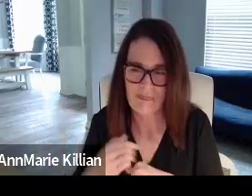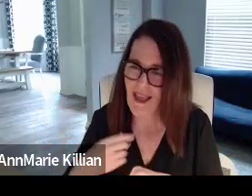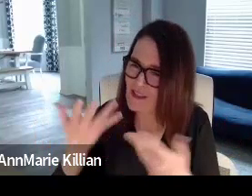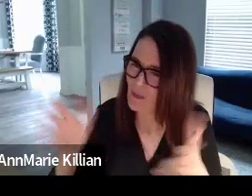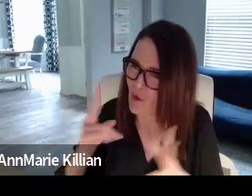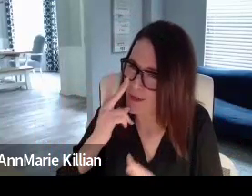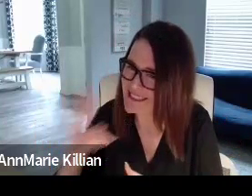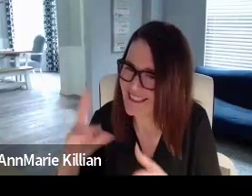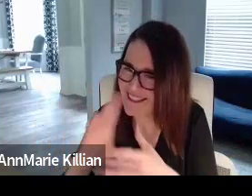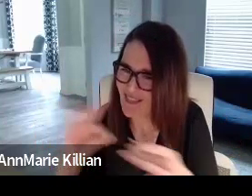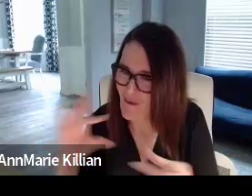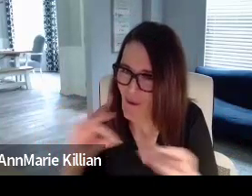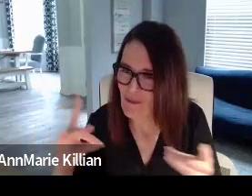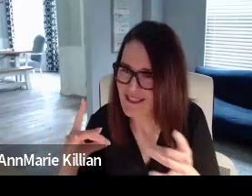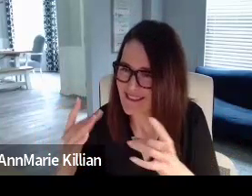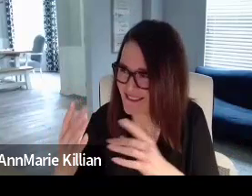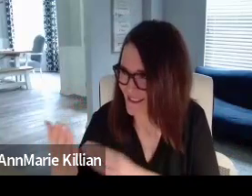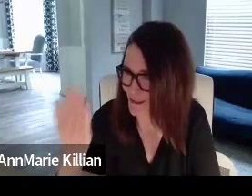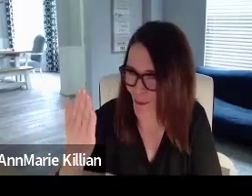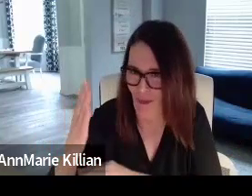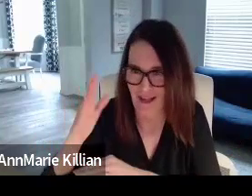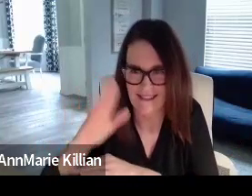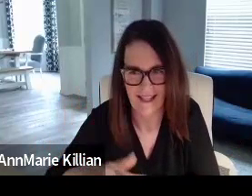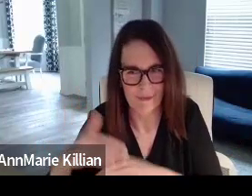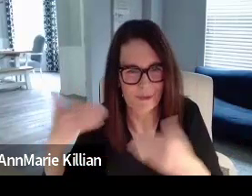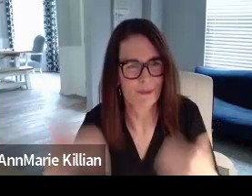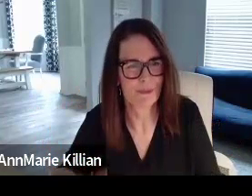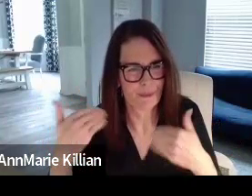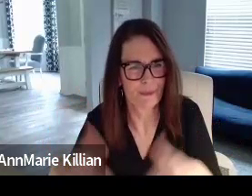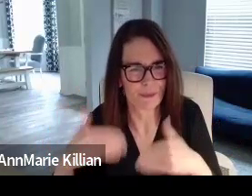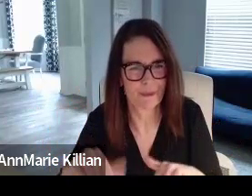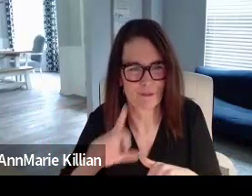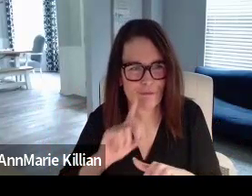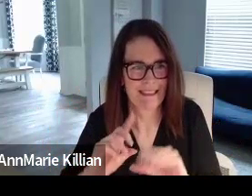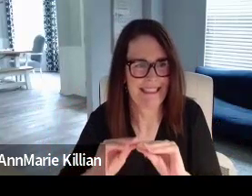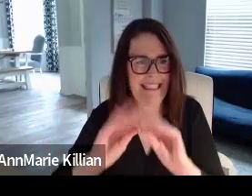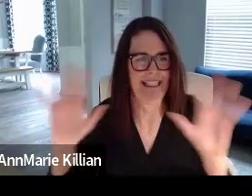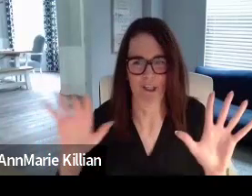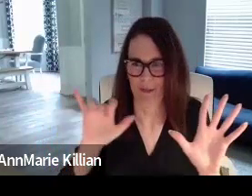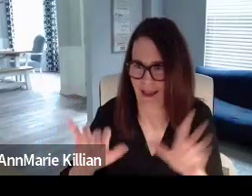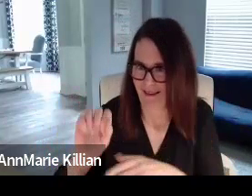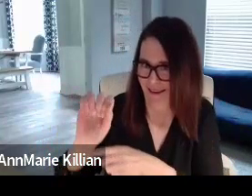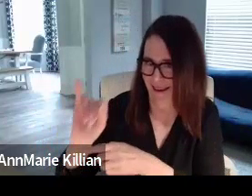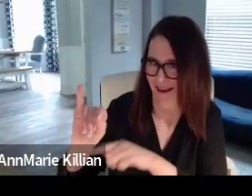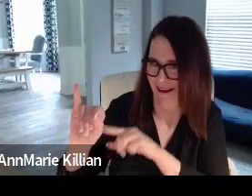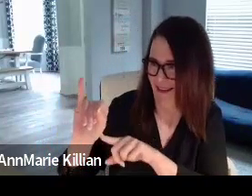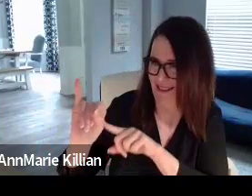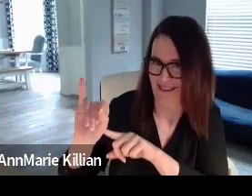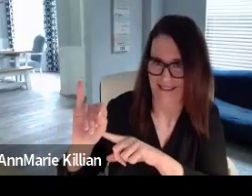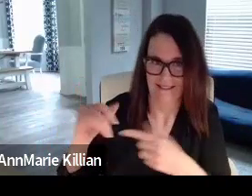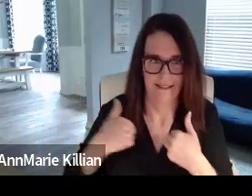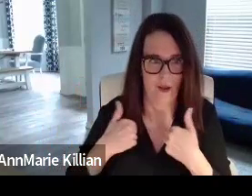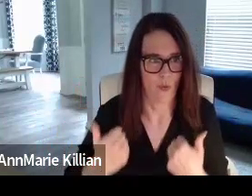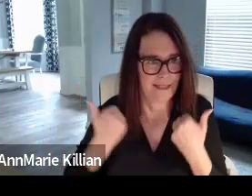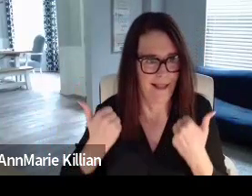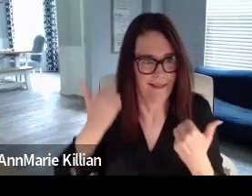As we have seen here, in the comments and presentations shared today, it's clear